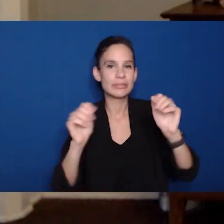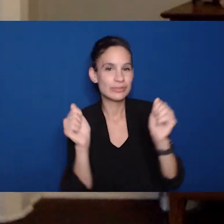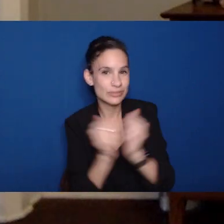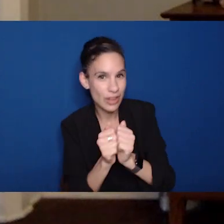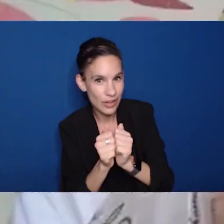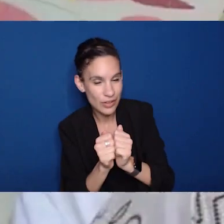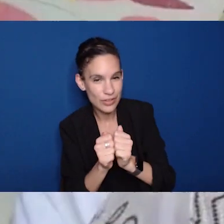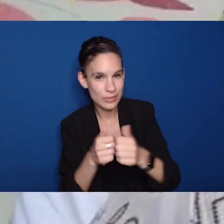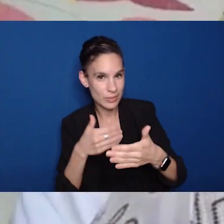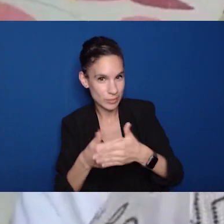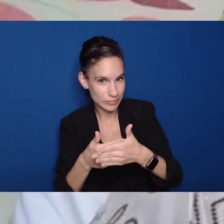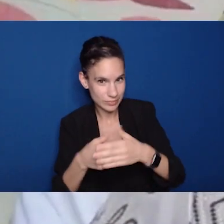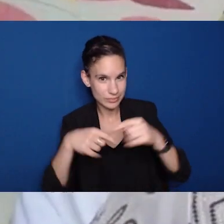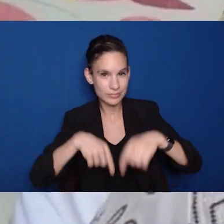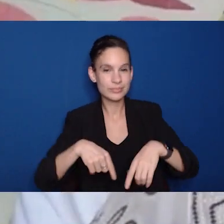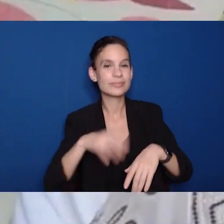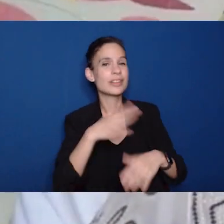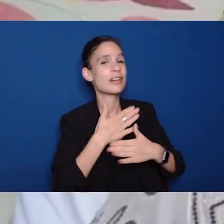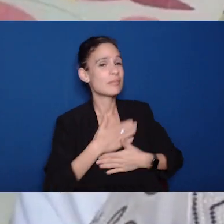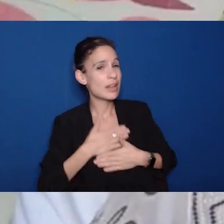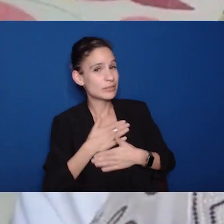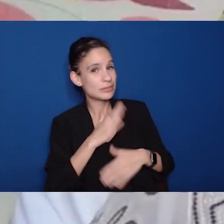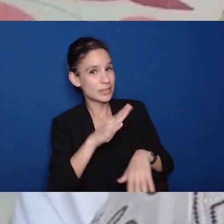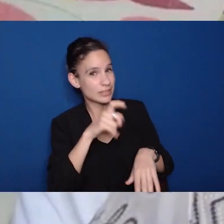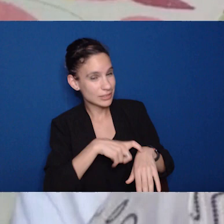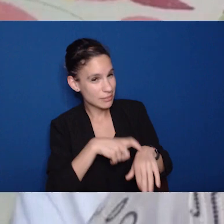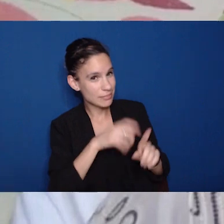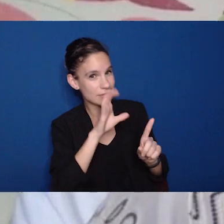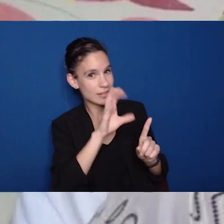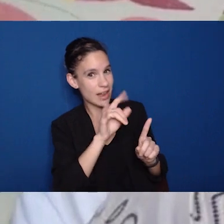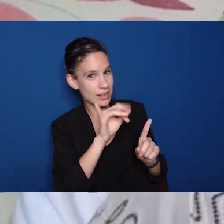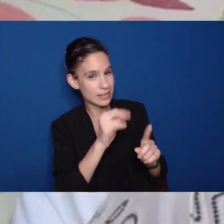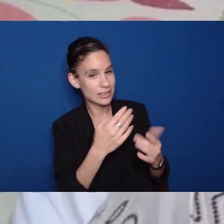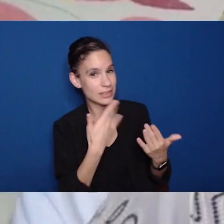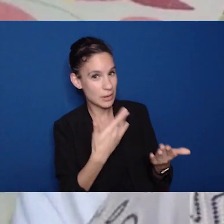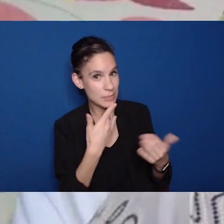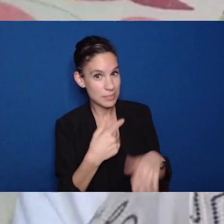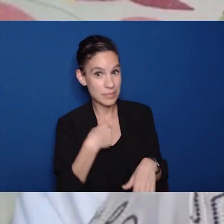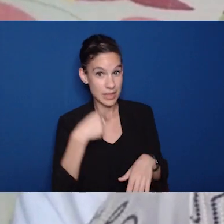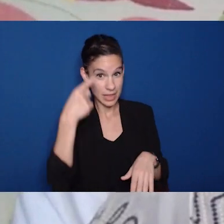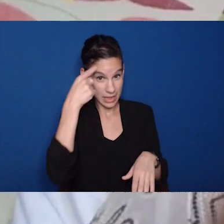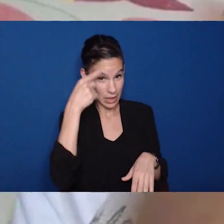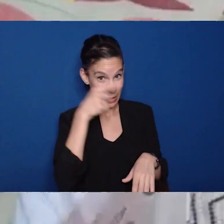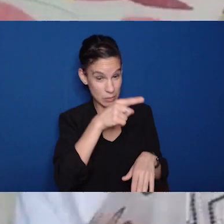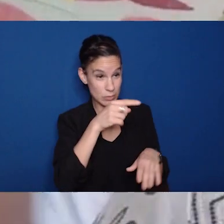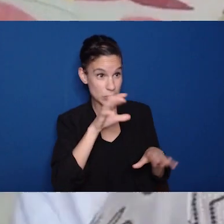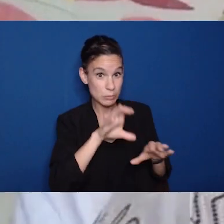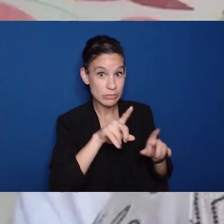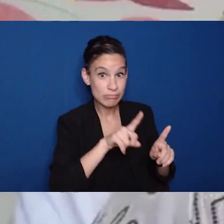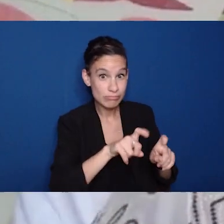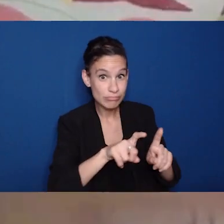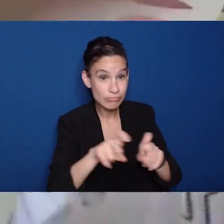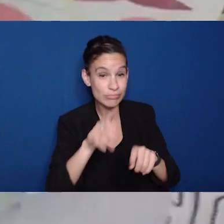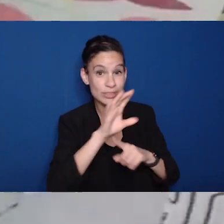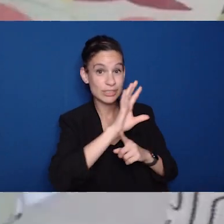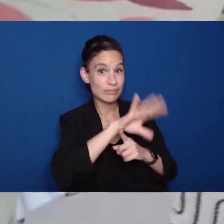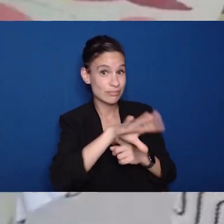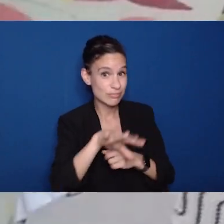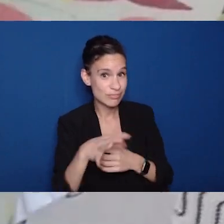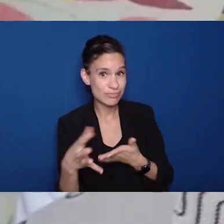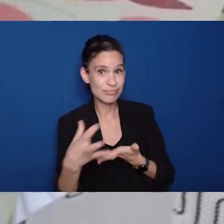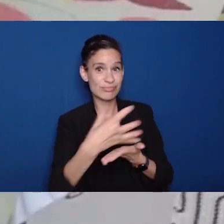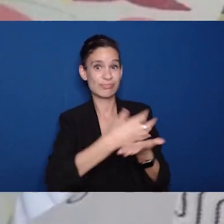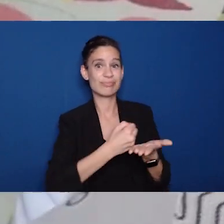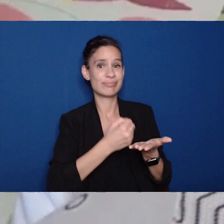around the world. I appreciate what you're doing, Colin, and I just think the fact that you're doing this and